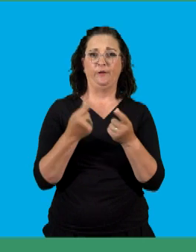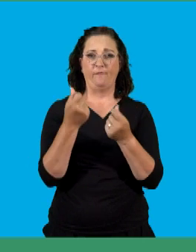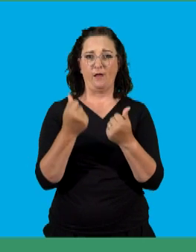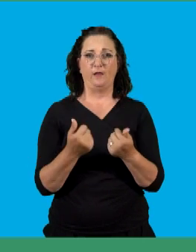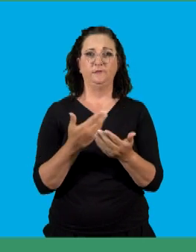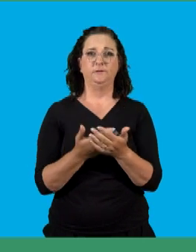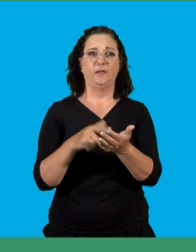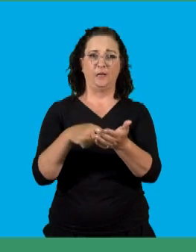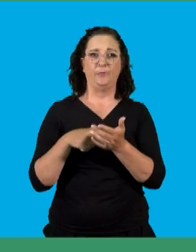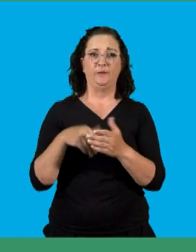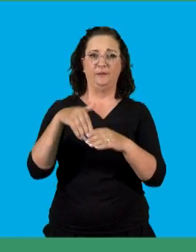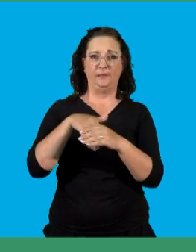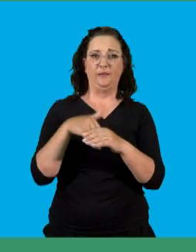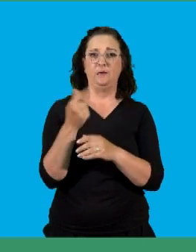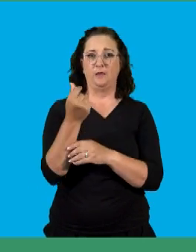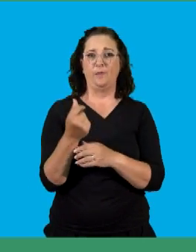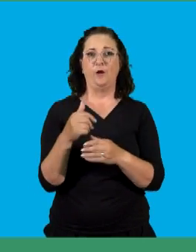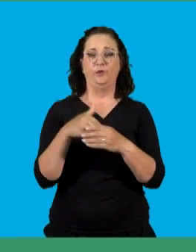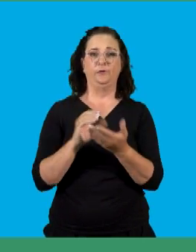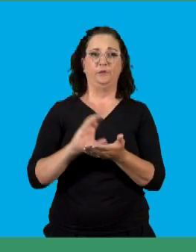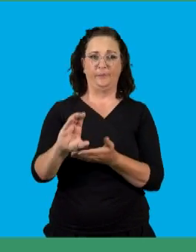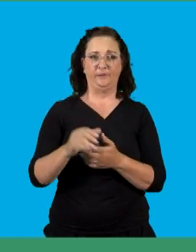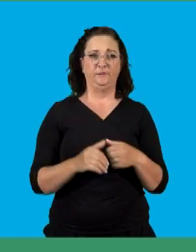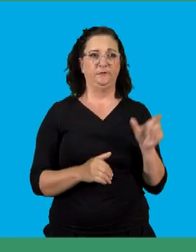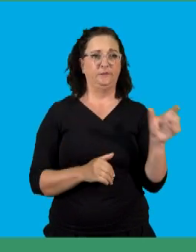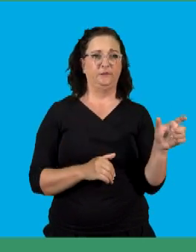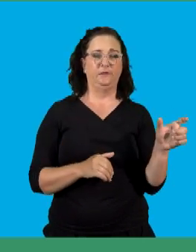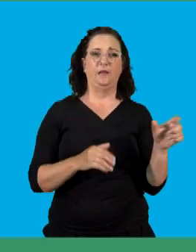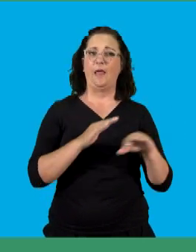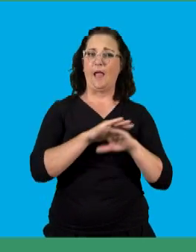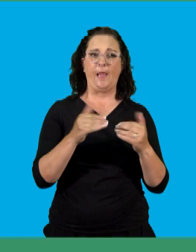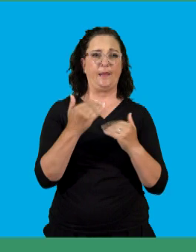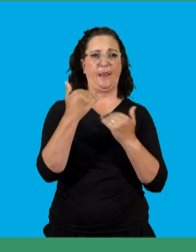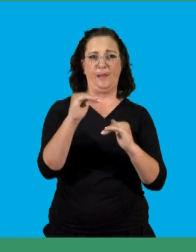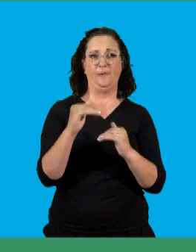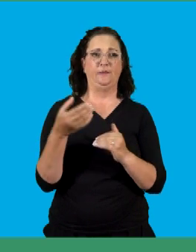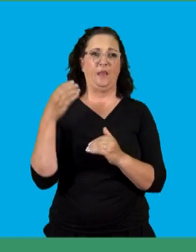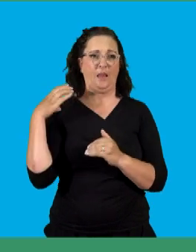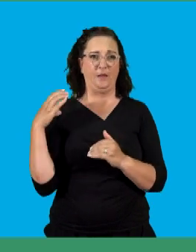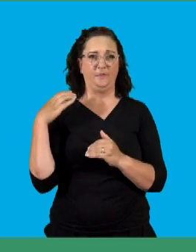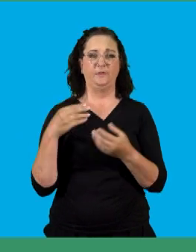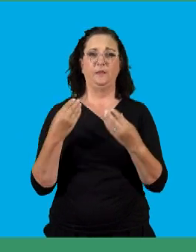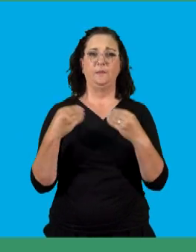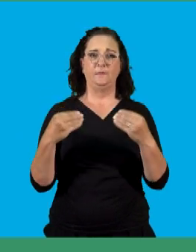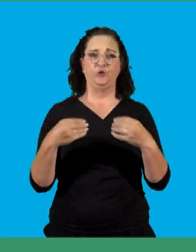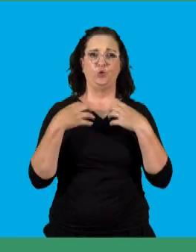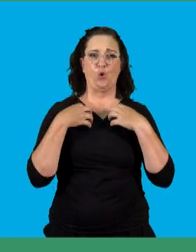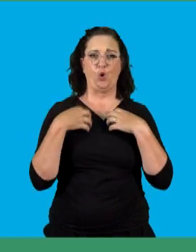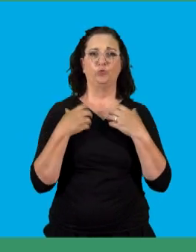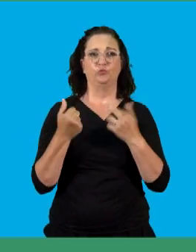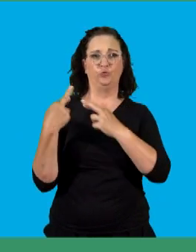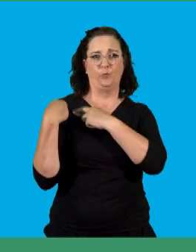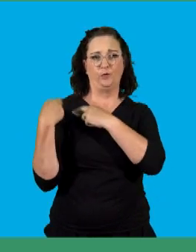an amount invested in the business. We have unlimited liability. Business owners are responsible for all the